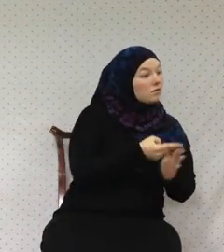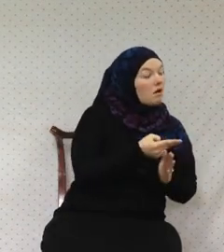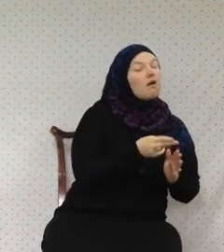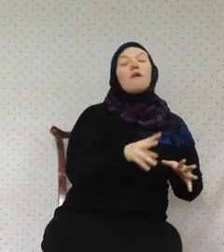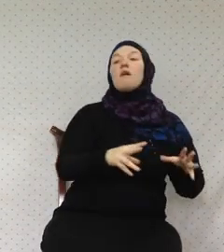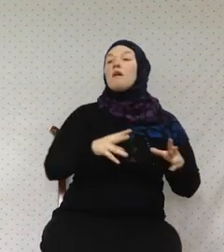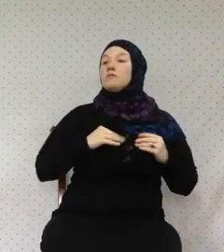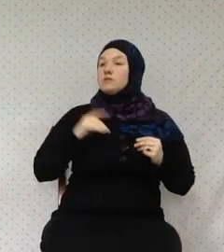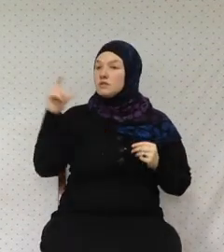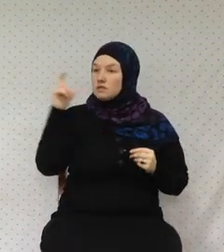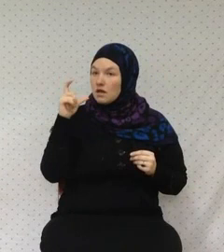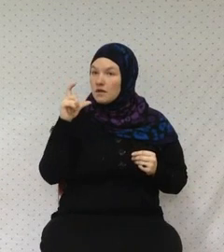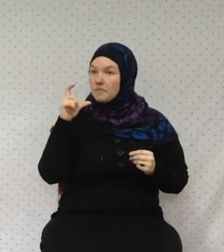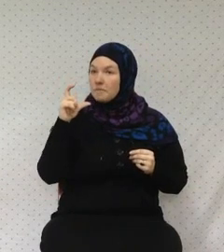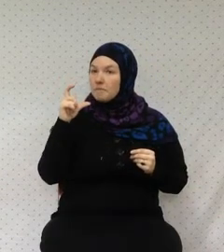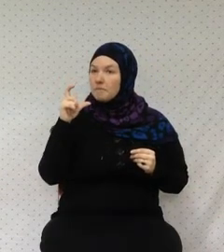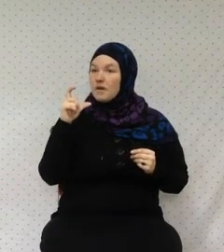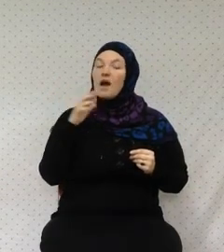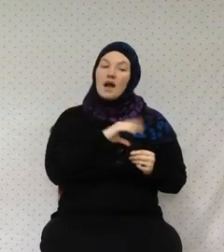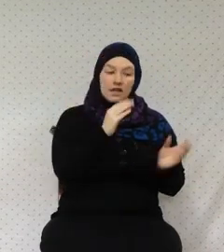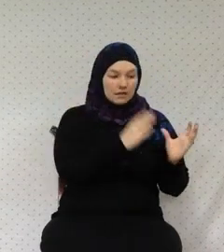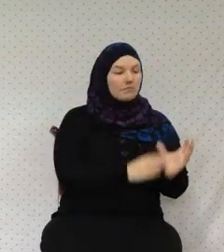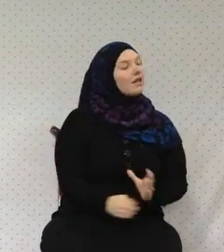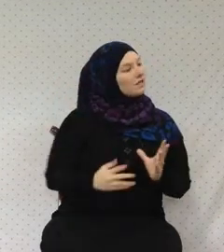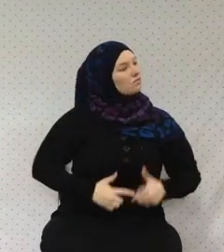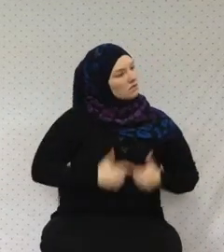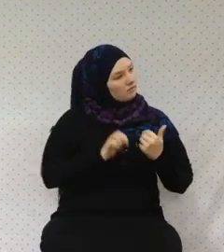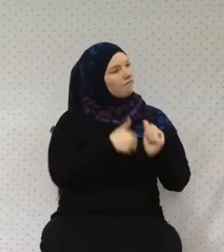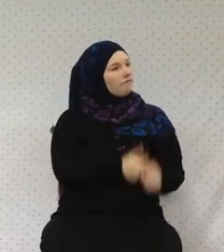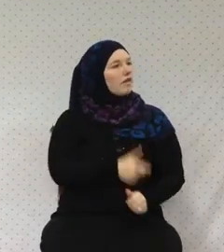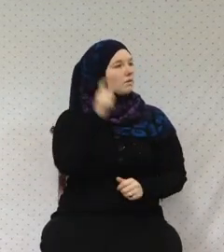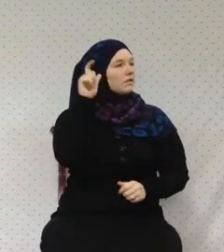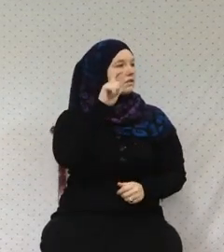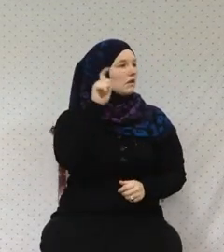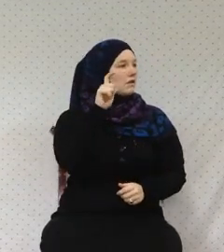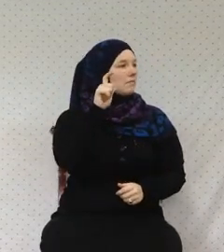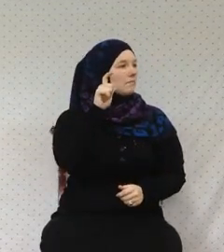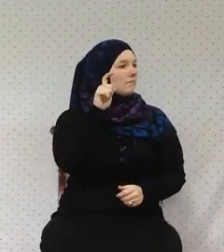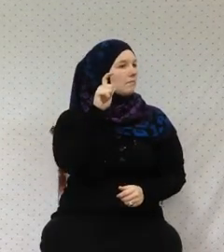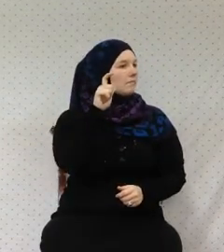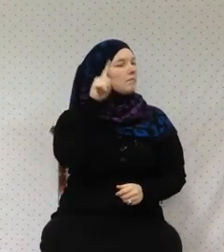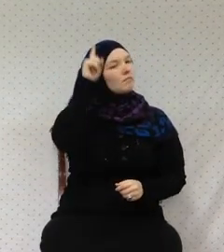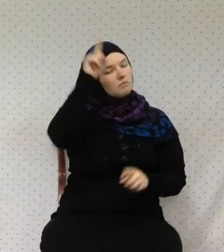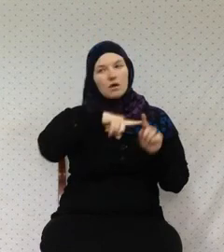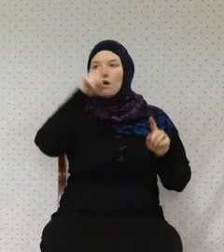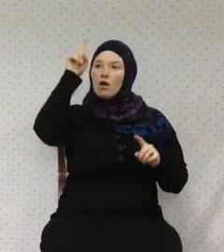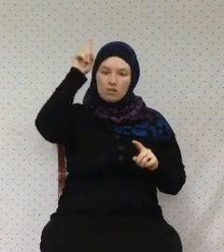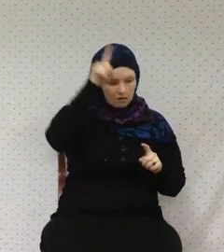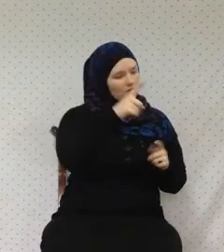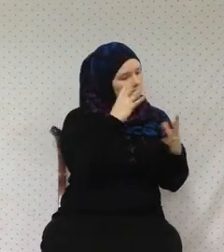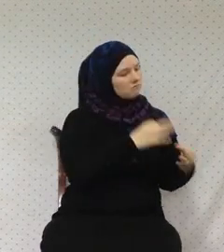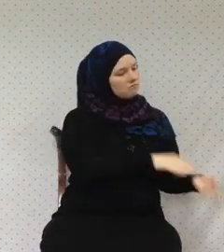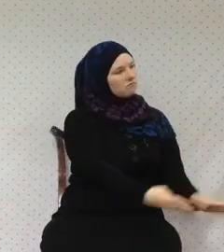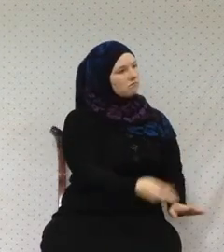accepted Islam, and he planned and intended and committed to live by Islam, but Allah put him to death. That man is